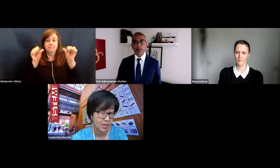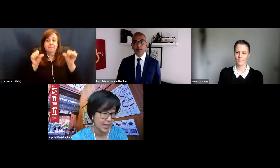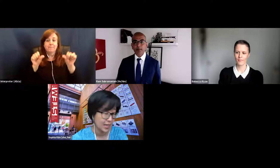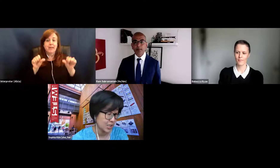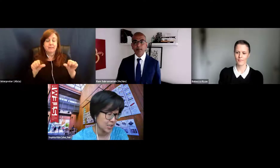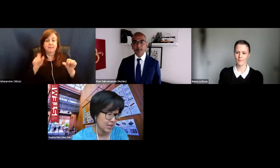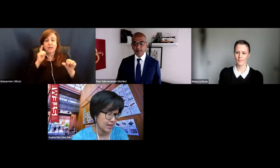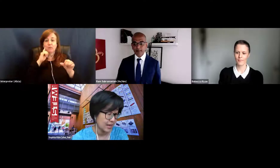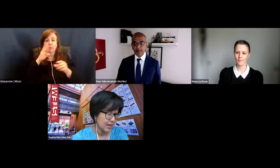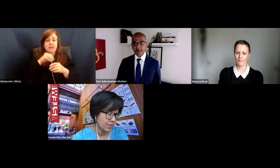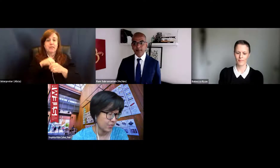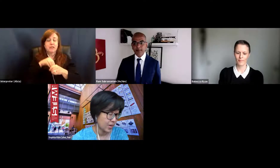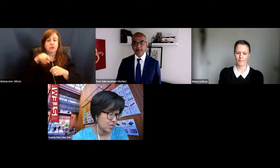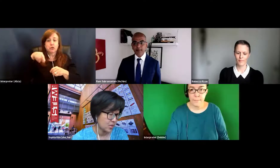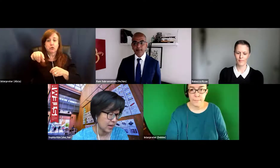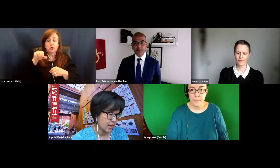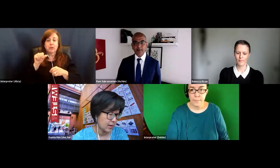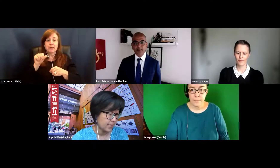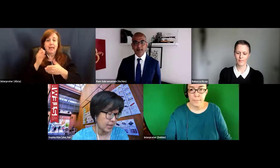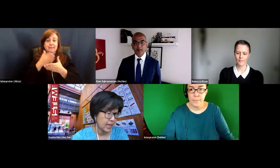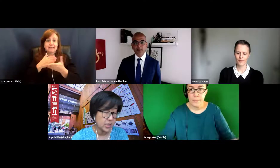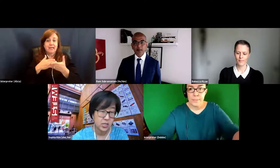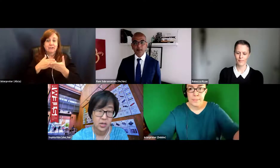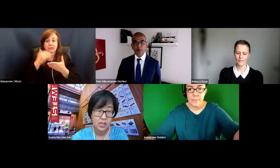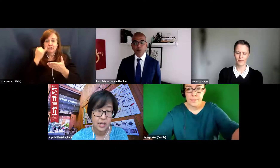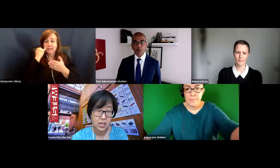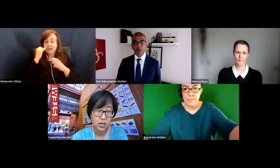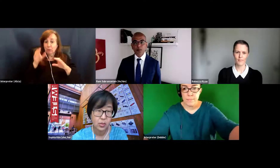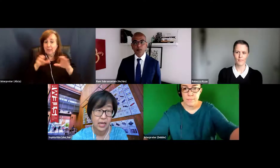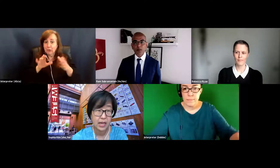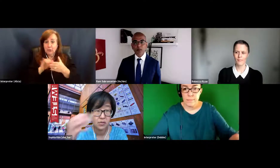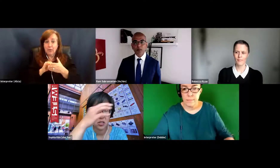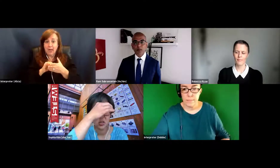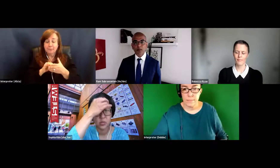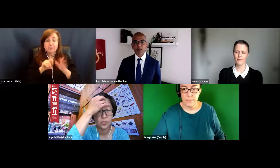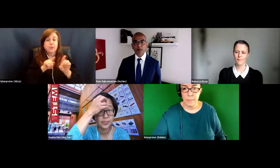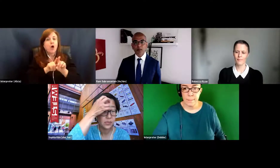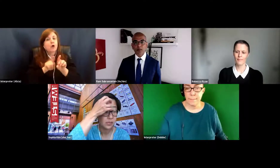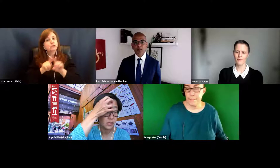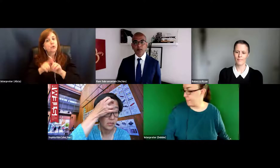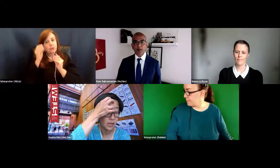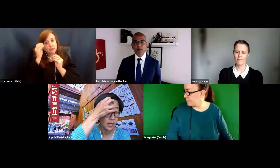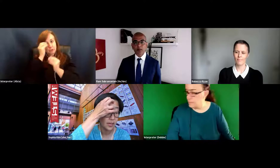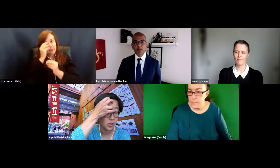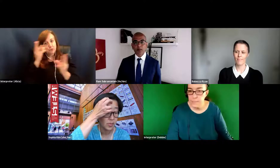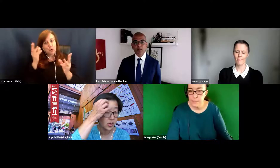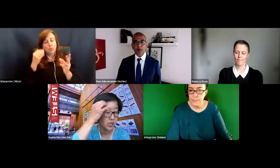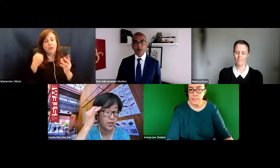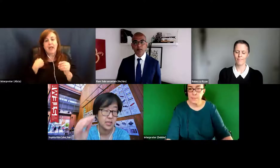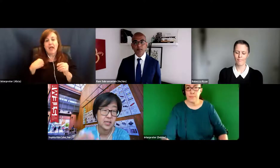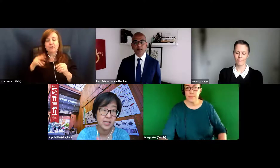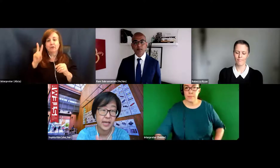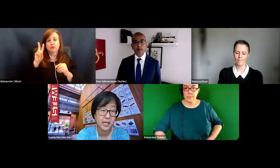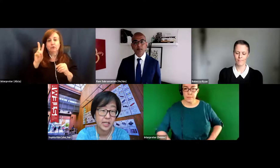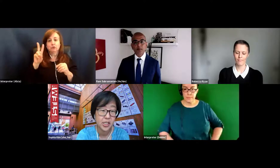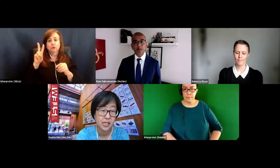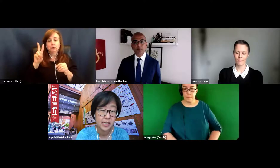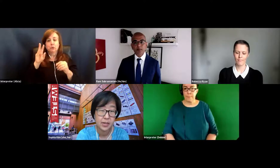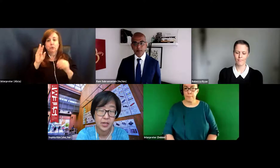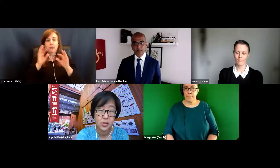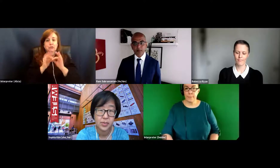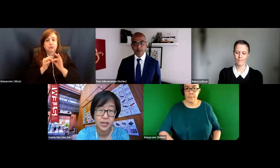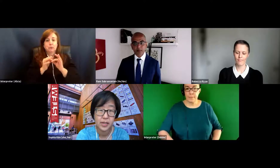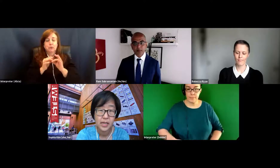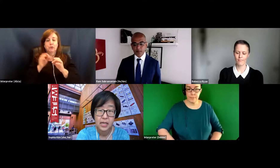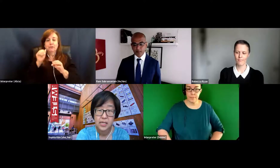the Q&A section, if we can do that. And just wanted to let you know we have two interpreters with us today, Alicia and